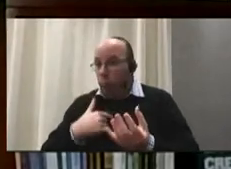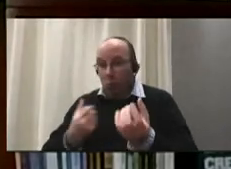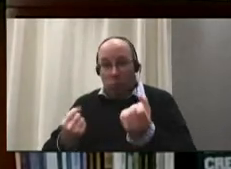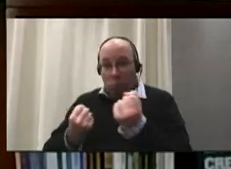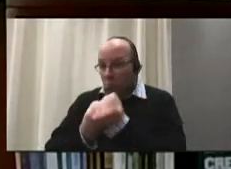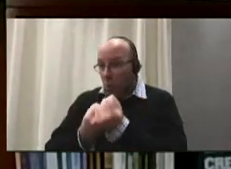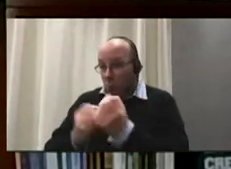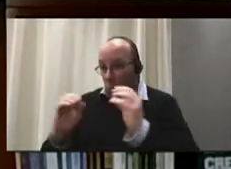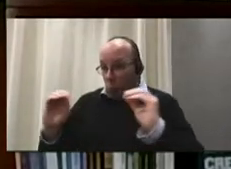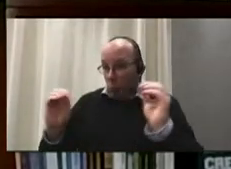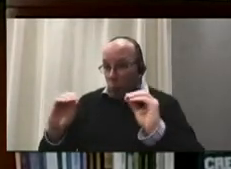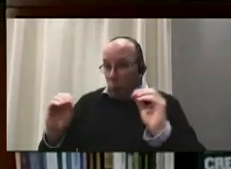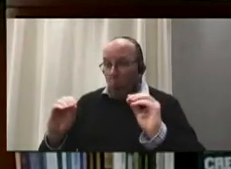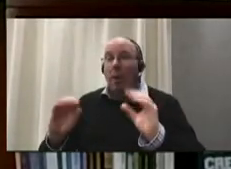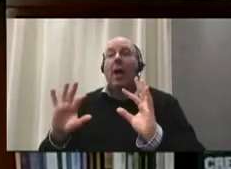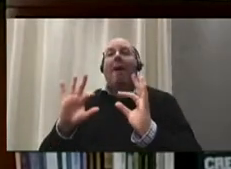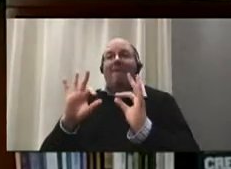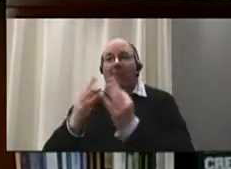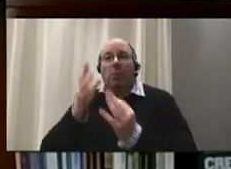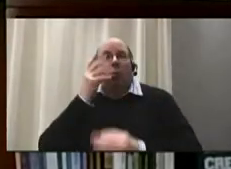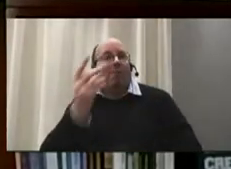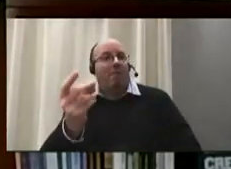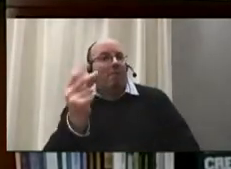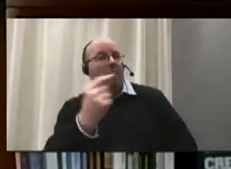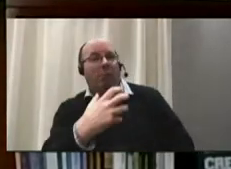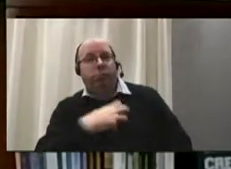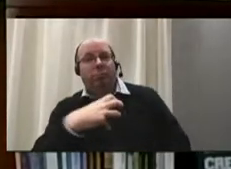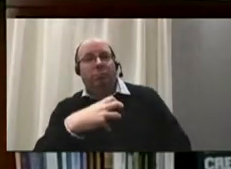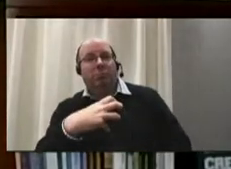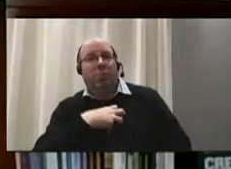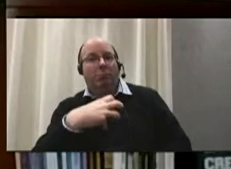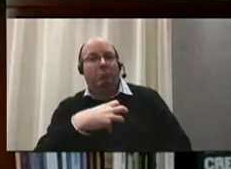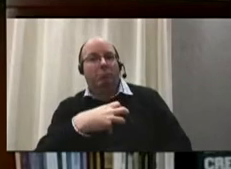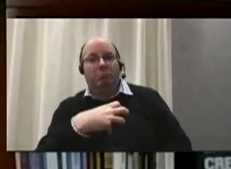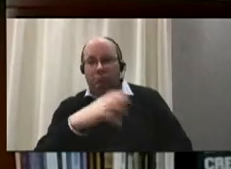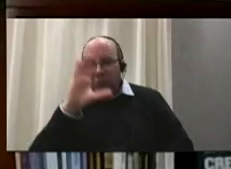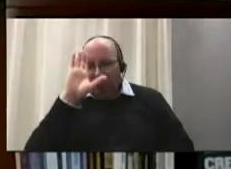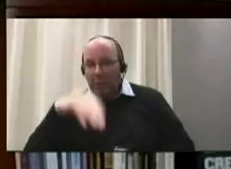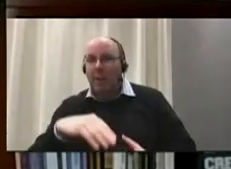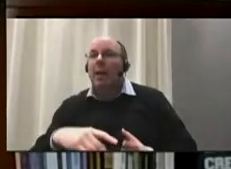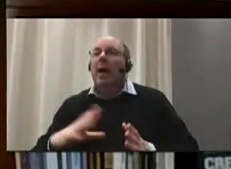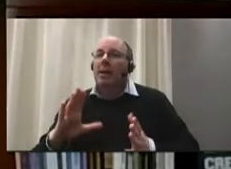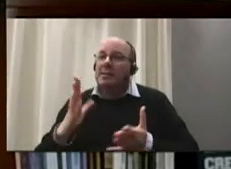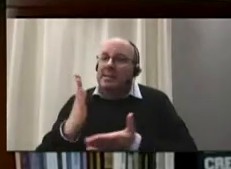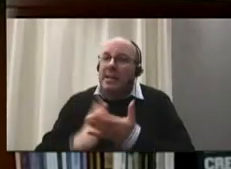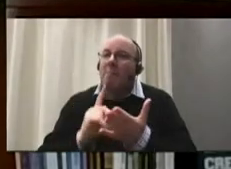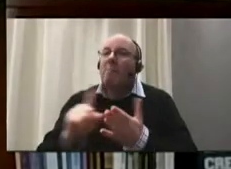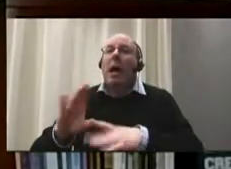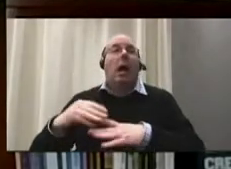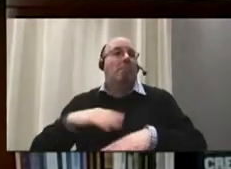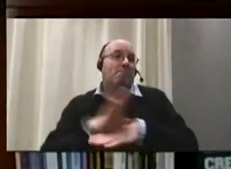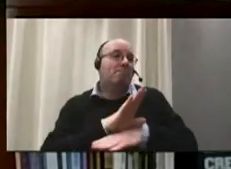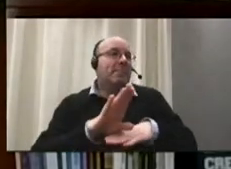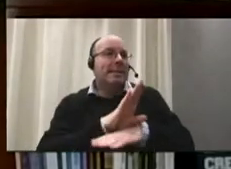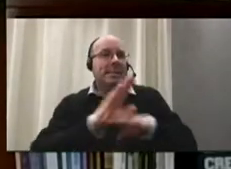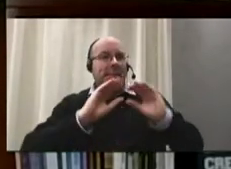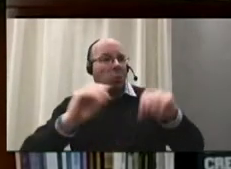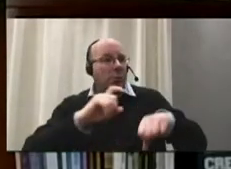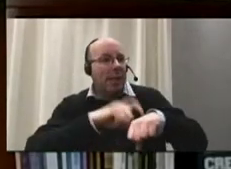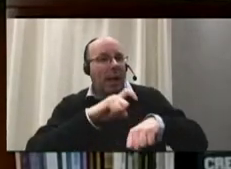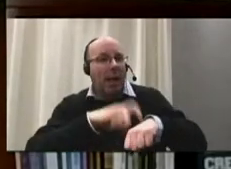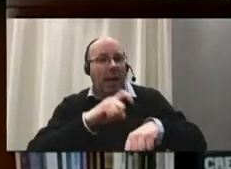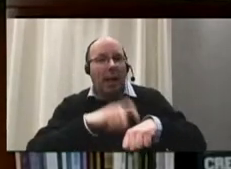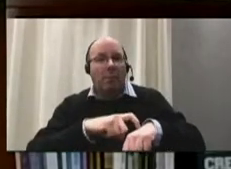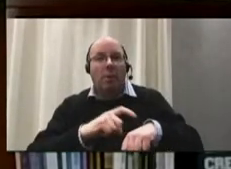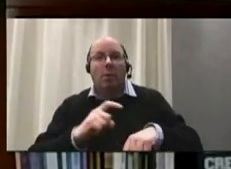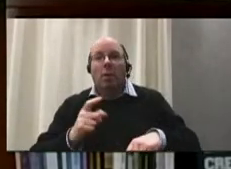tell us immediately when we do something wrong. But we also know that some of us are busy and may not have the time to do that. Elevate it to others who can make sure then